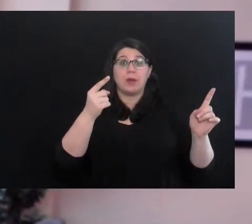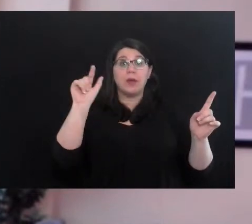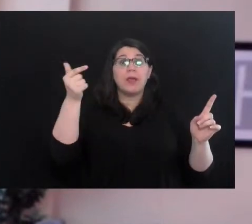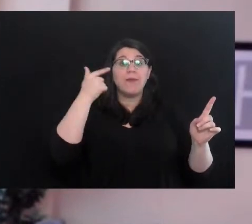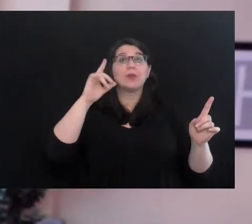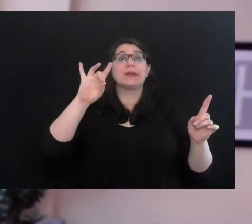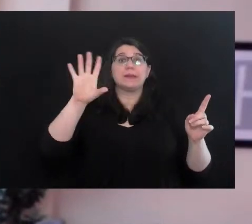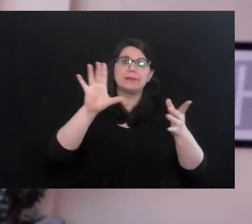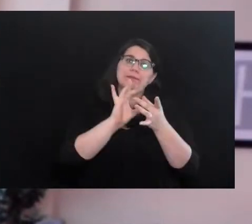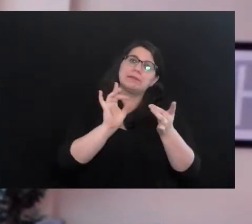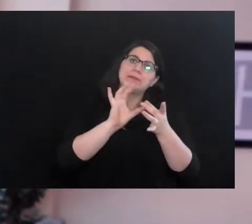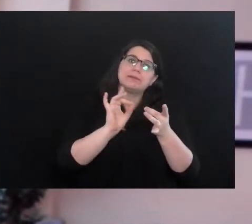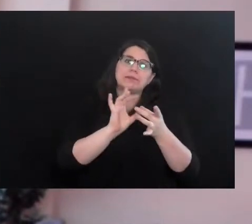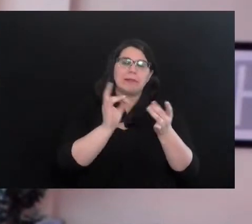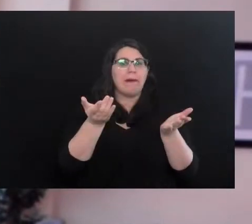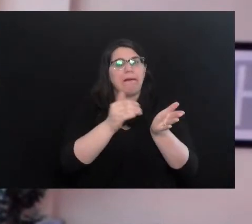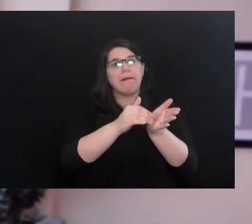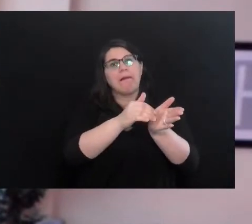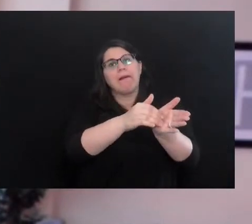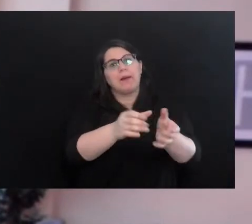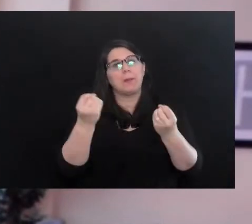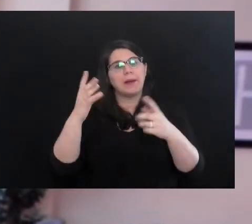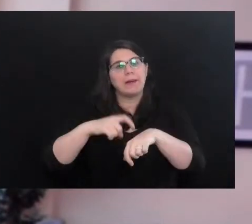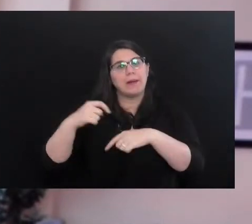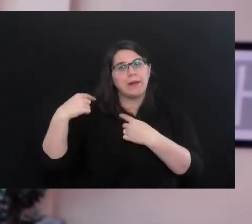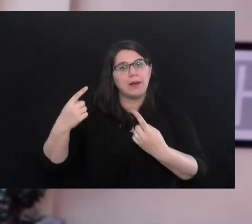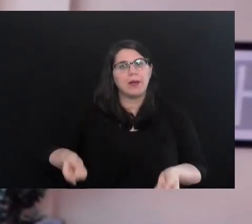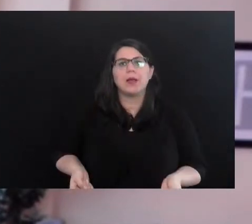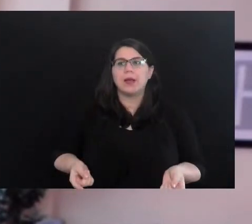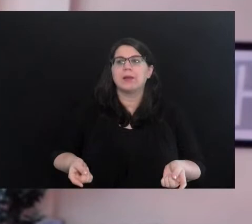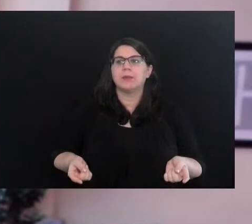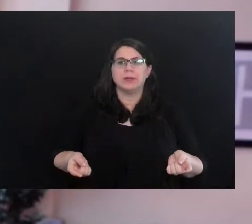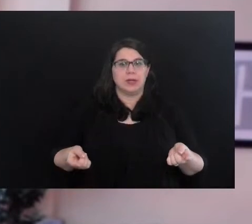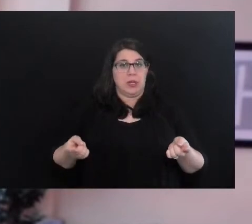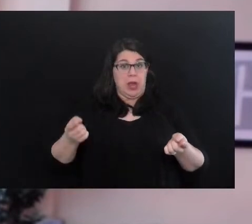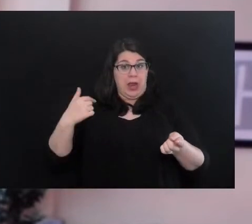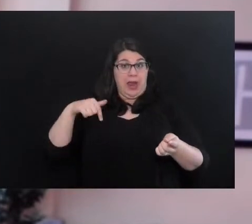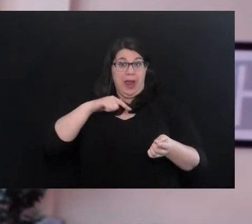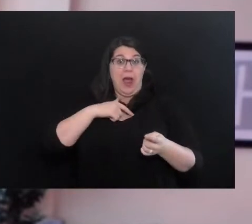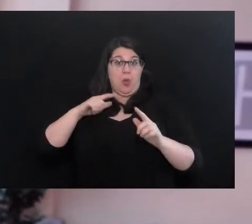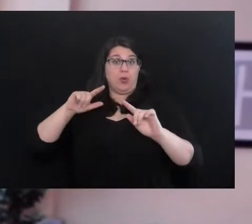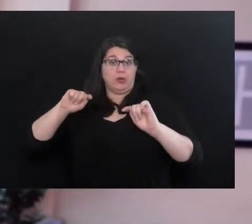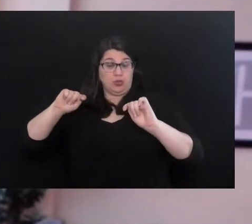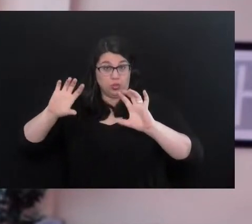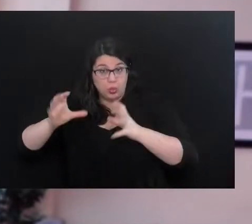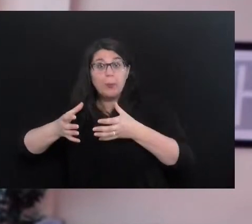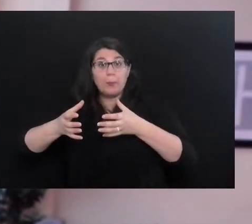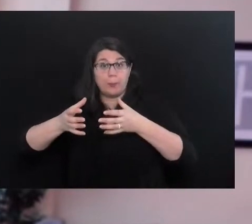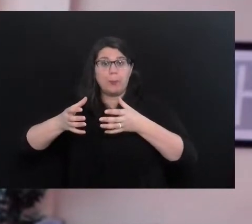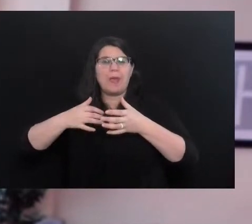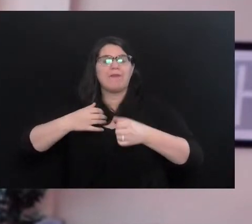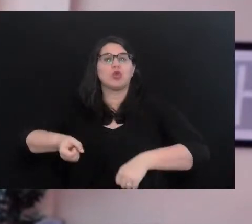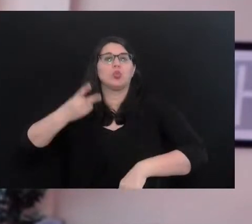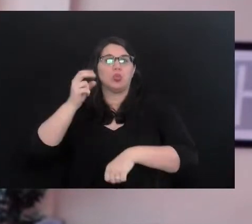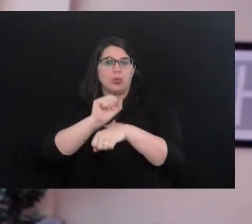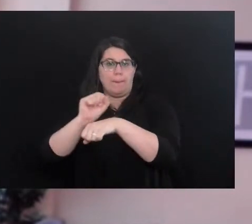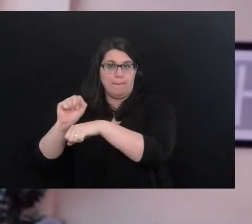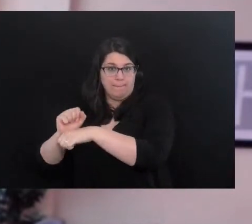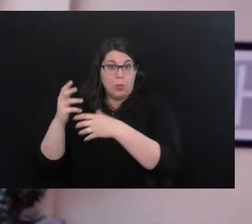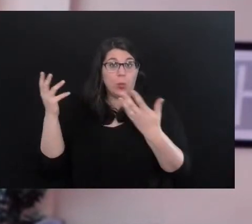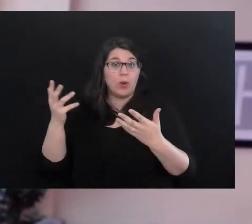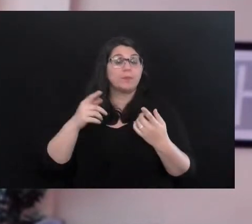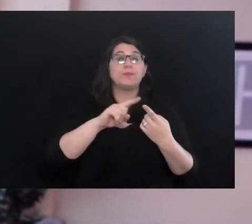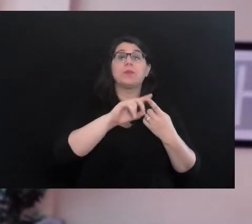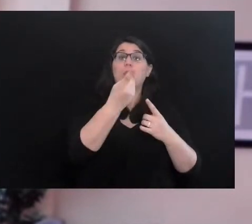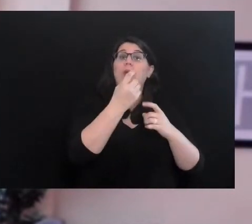the pandemic, has tasked this leadership group with 2 things: saving lives in West